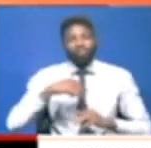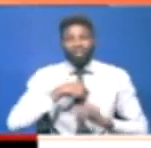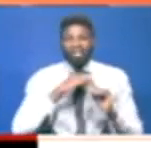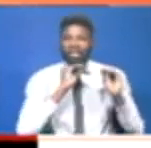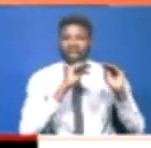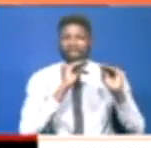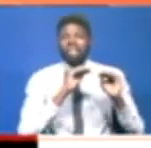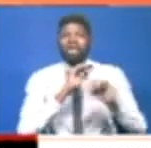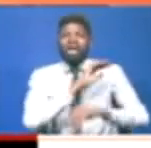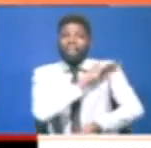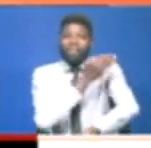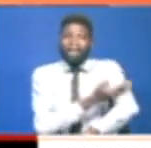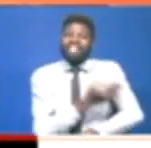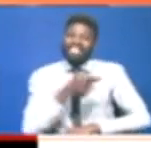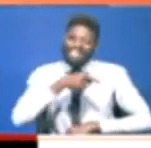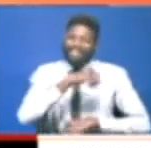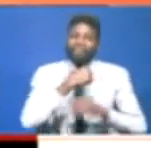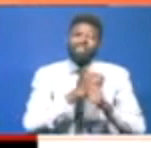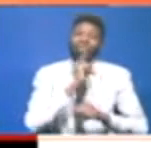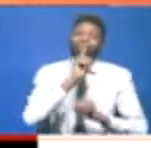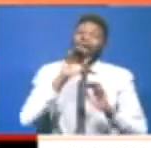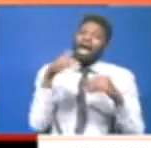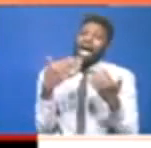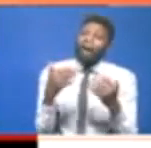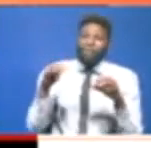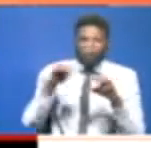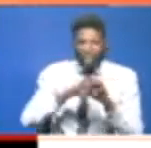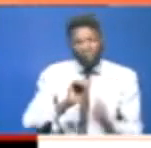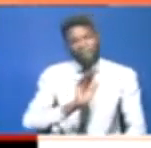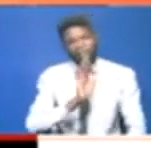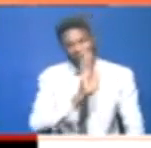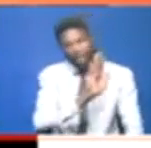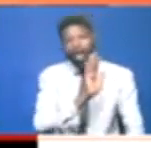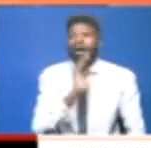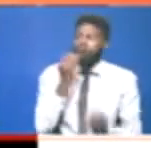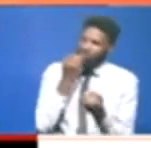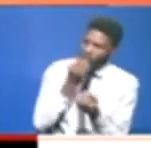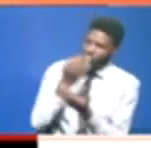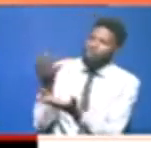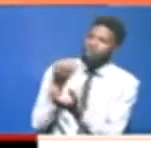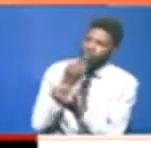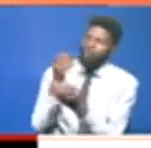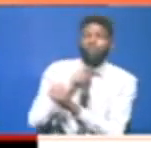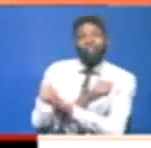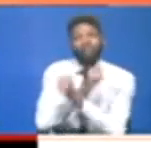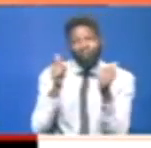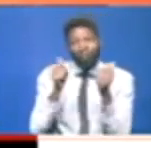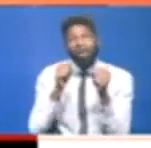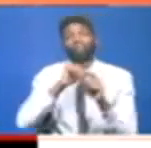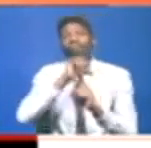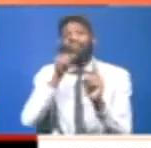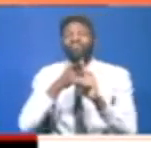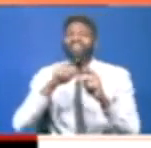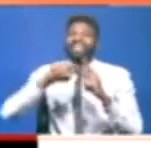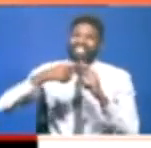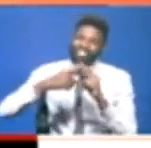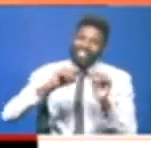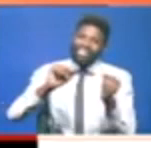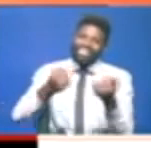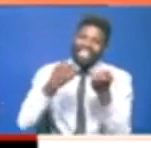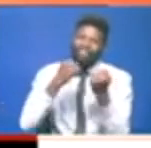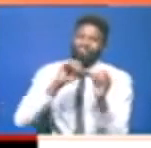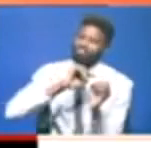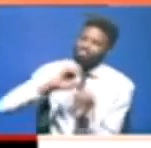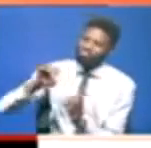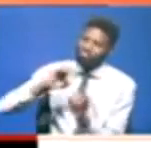their members get the right information with regard to when they need to start saving, when do, which sort of investment are they looking at when